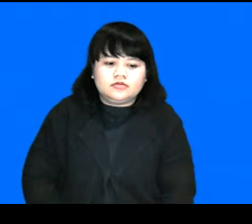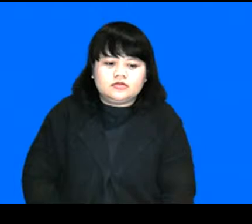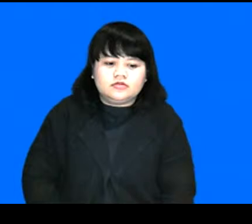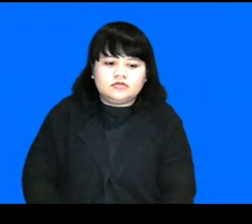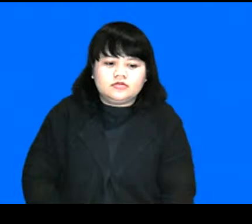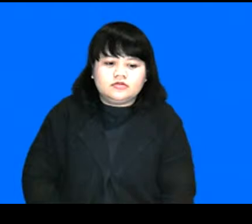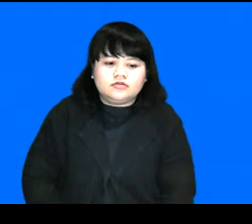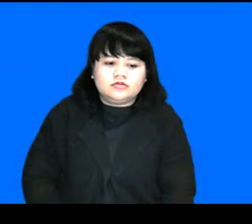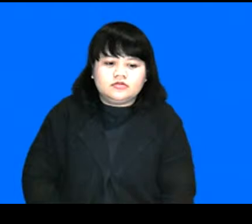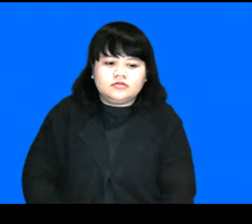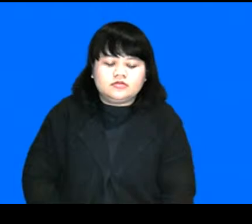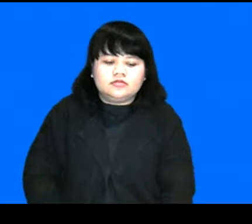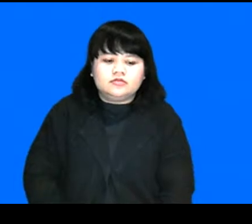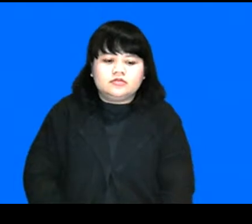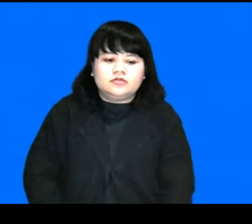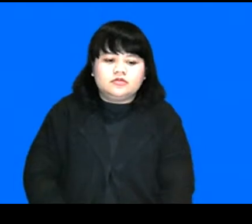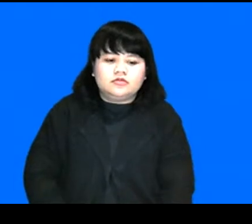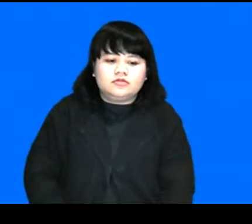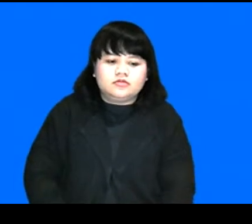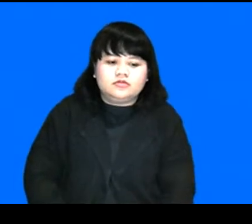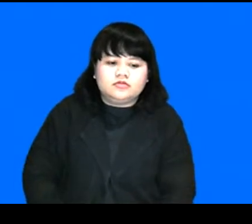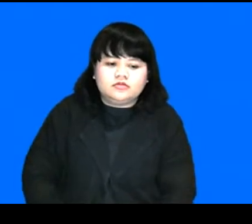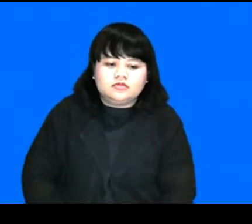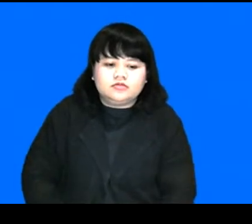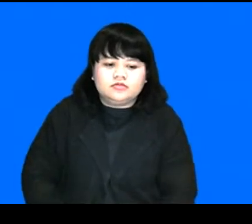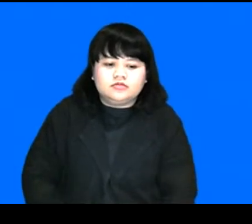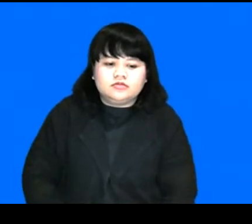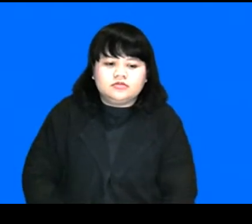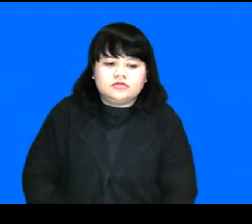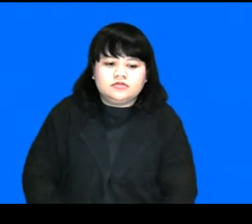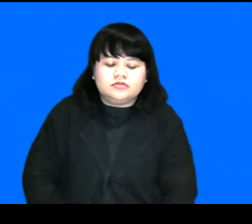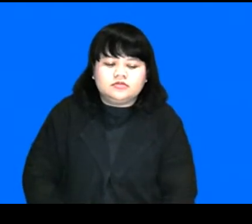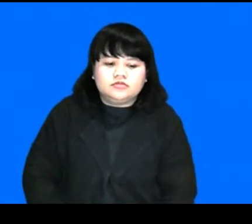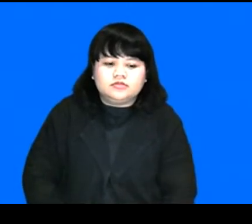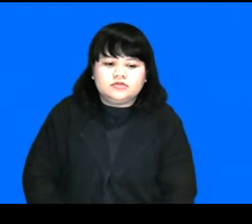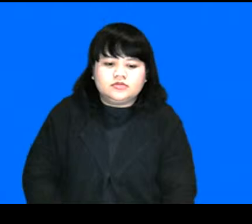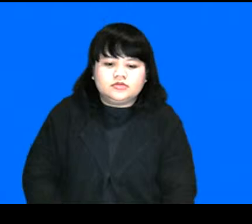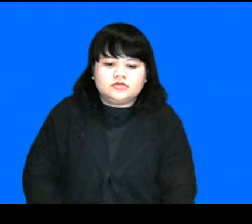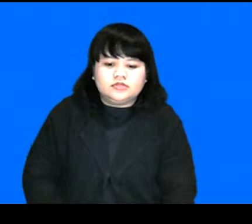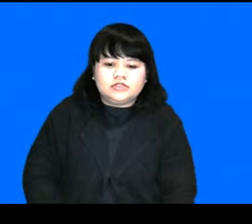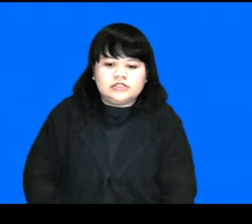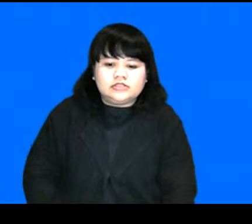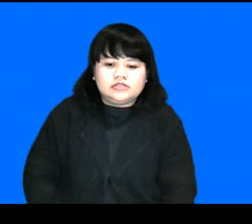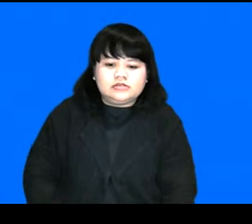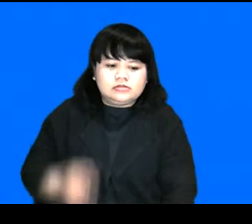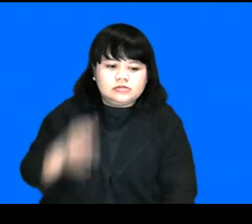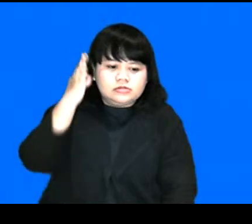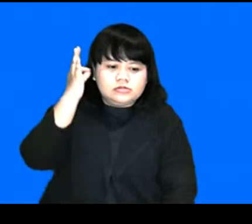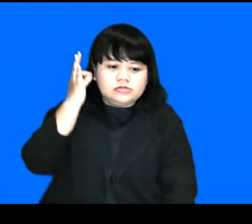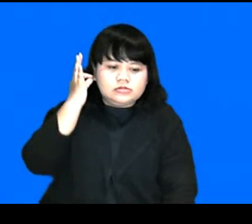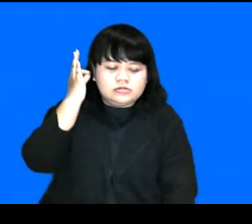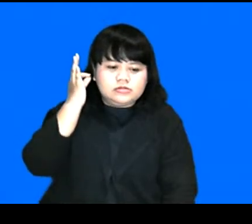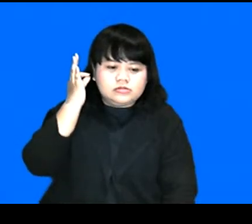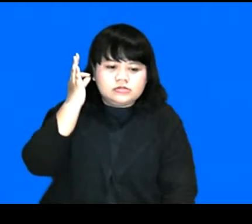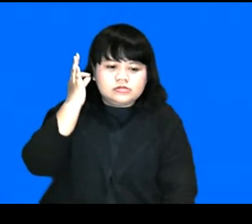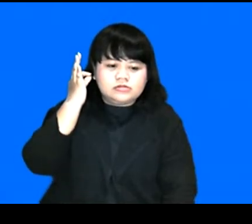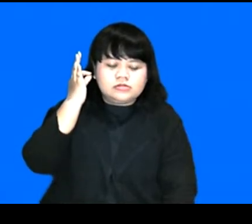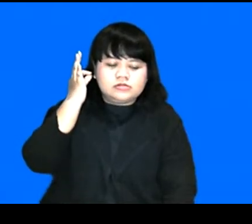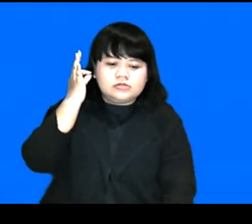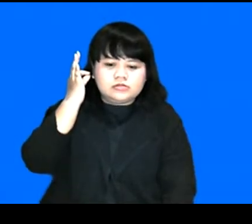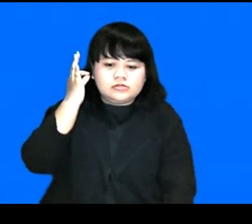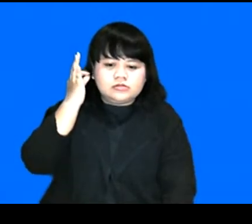Hello? Okay, sorry. Maraming salamat po. Ulit. Again. So yeah,